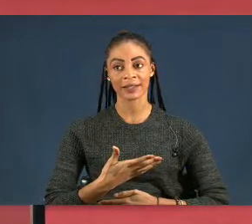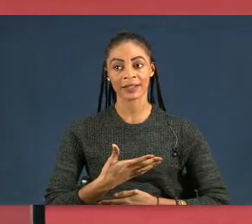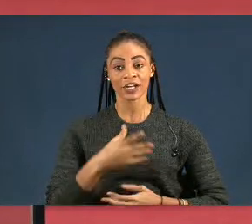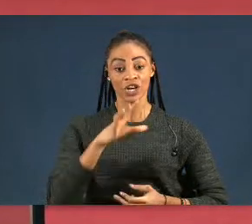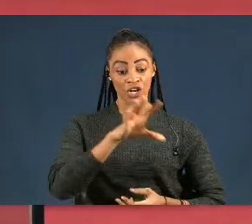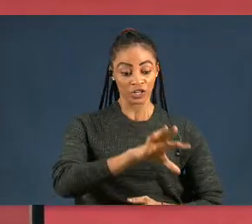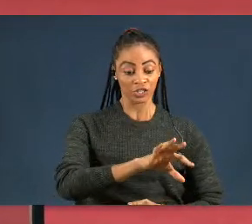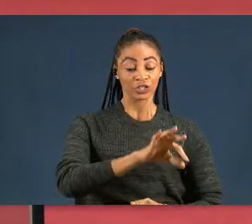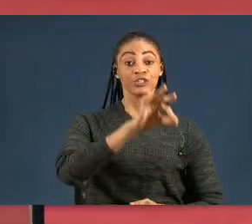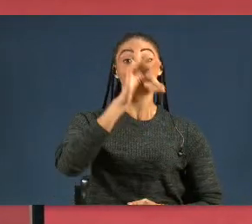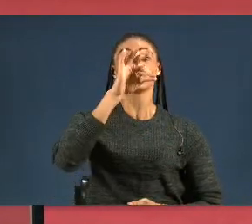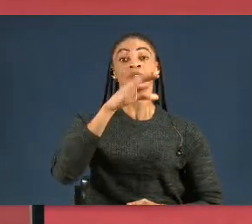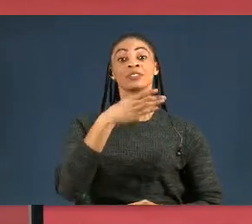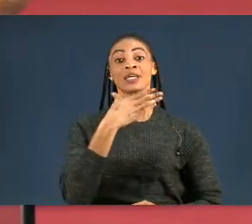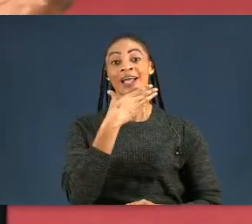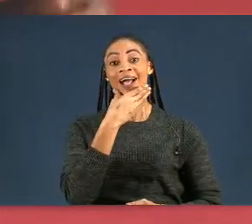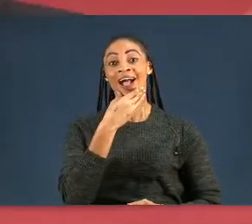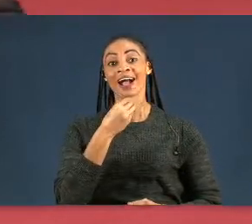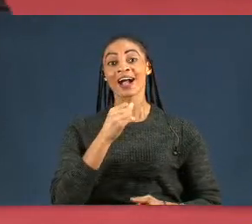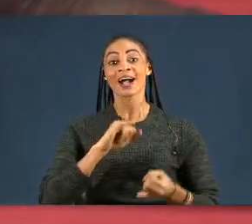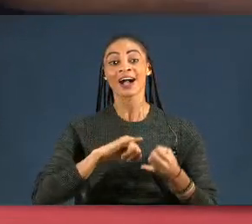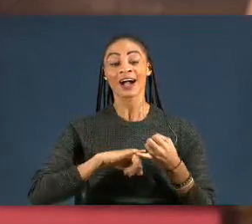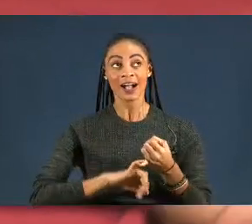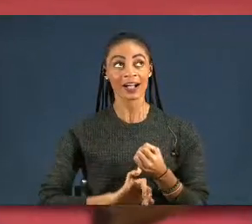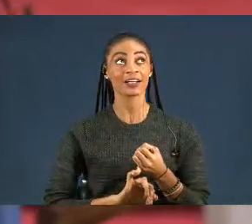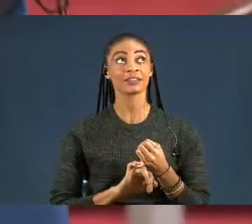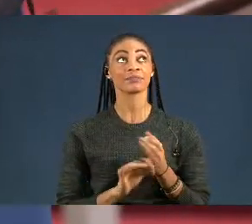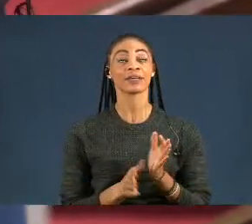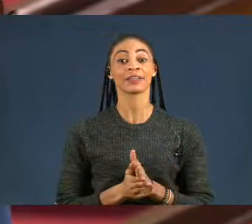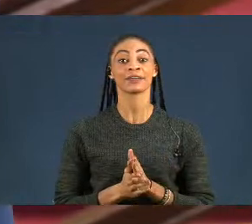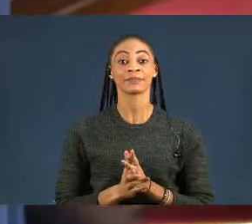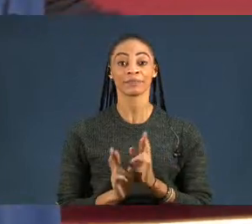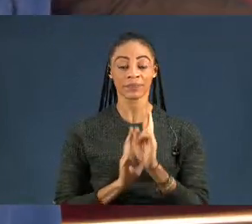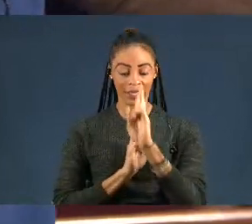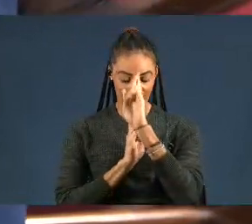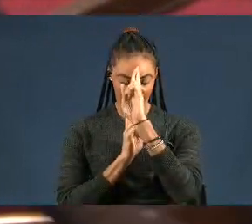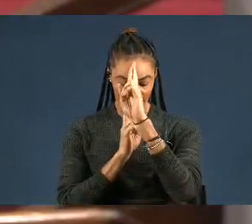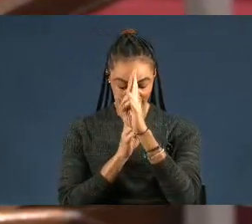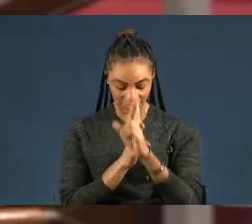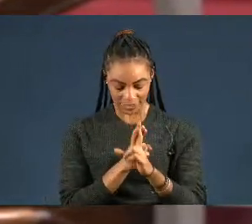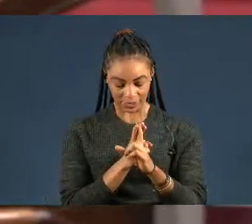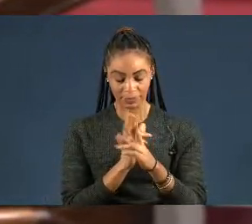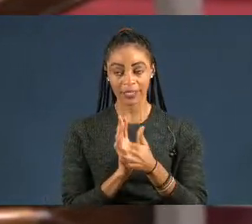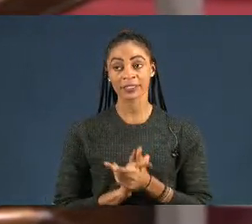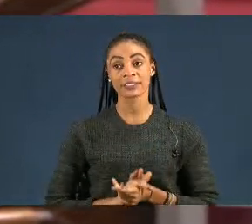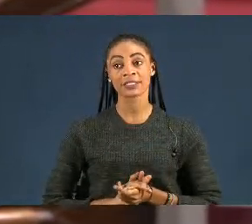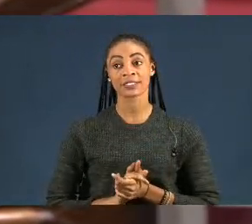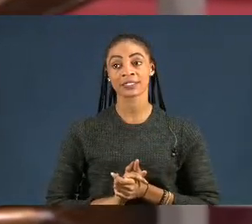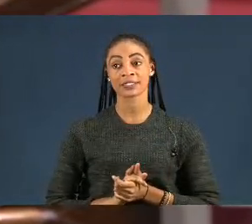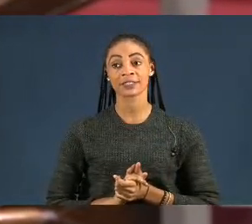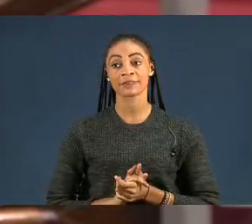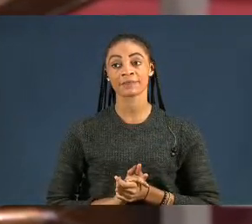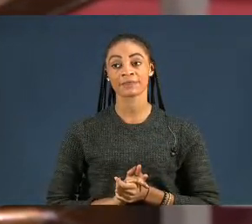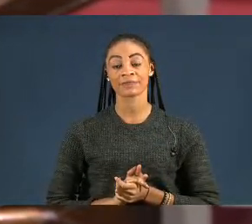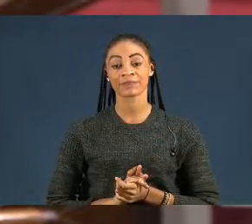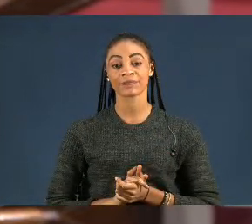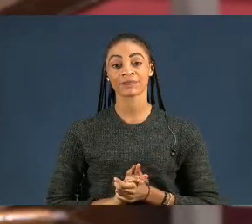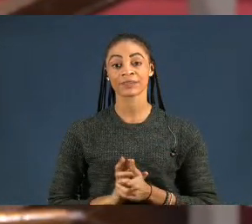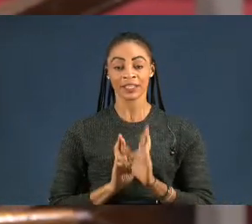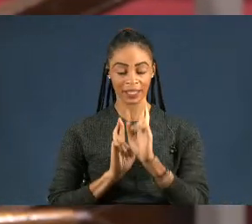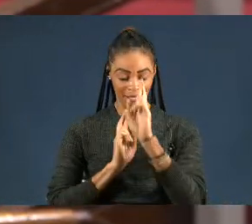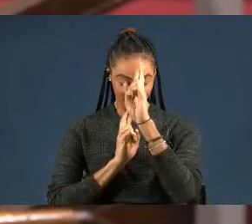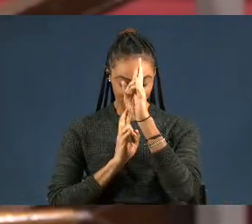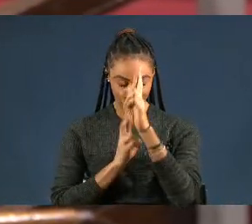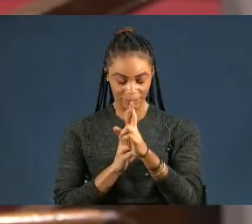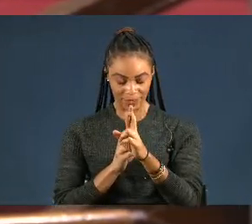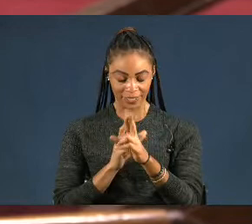and putting him ahead. Submitting is respect. Submitting is respect. Respect. Just respect